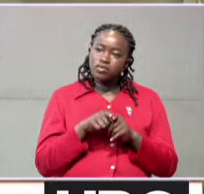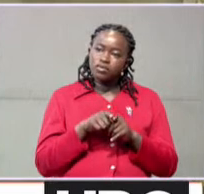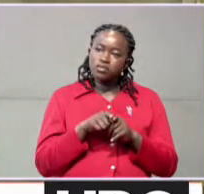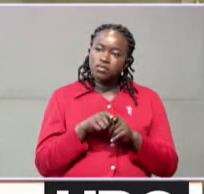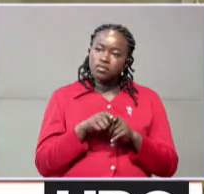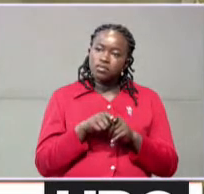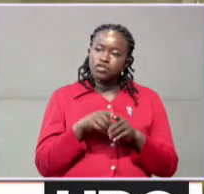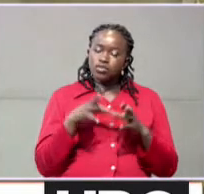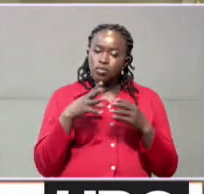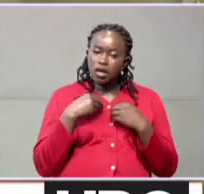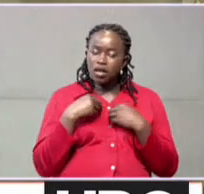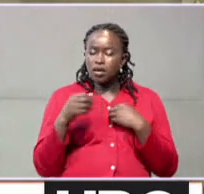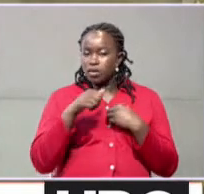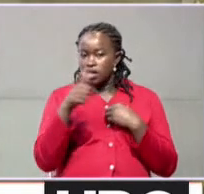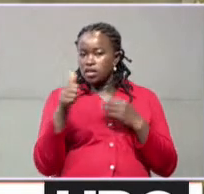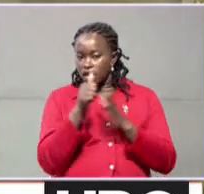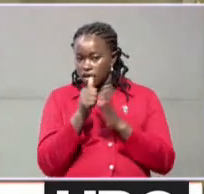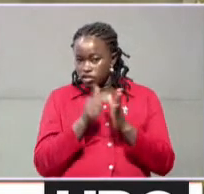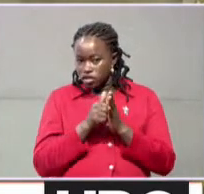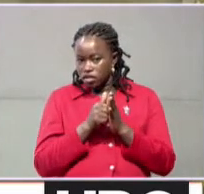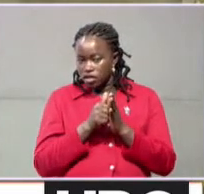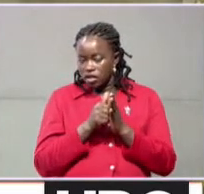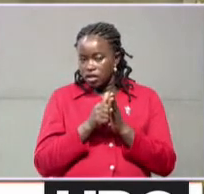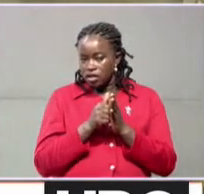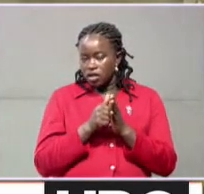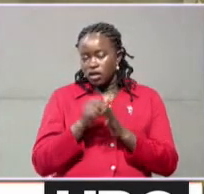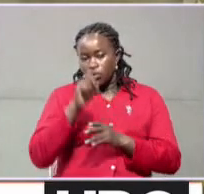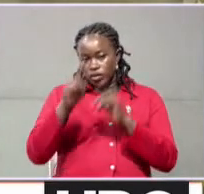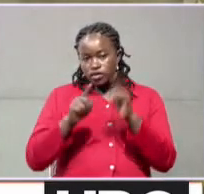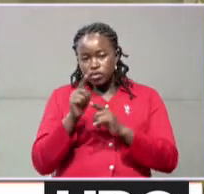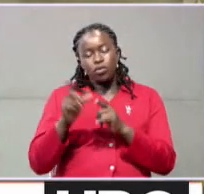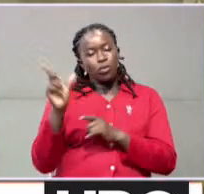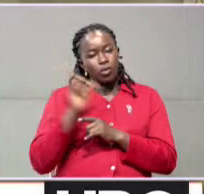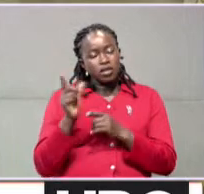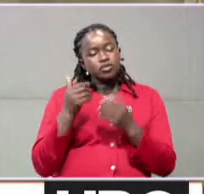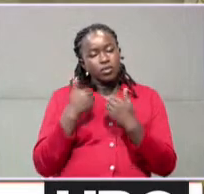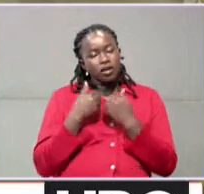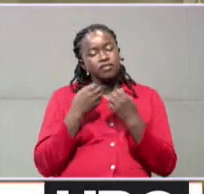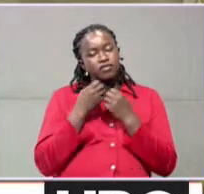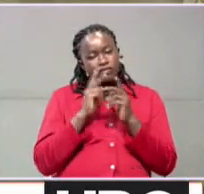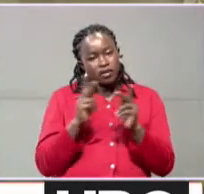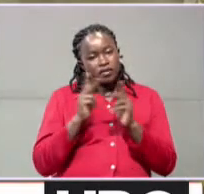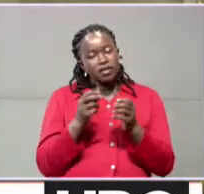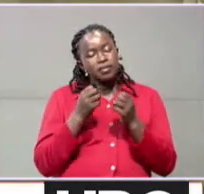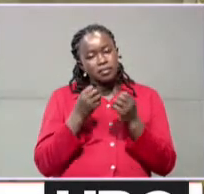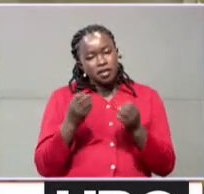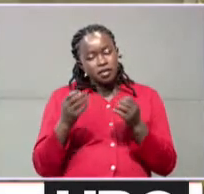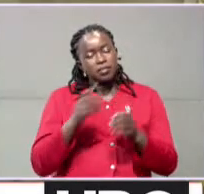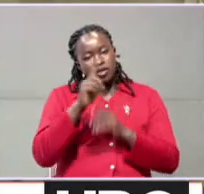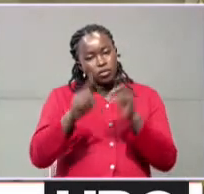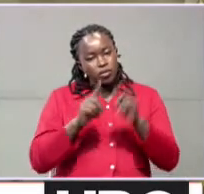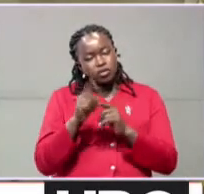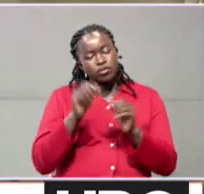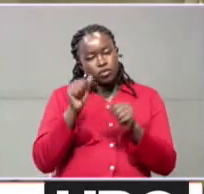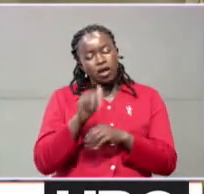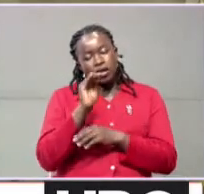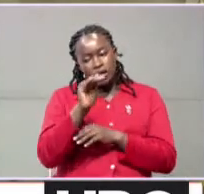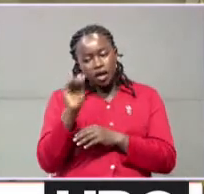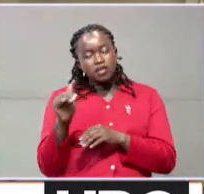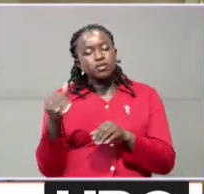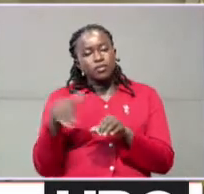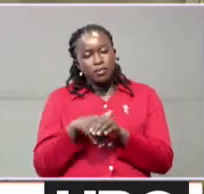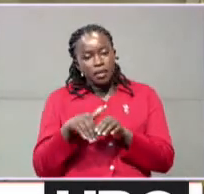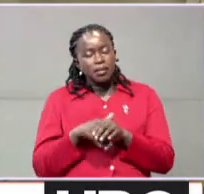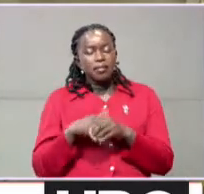allow another item in form of a question correct we have very many questions you can ask a question to a member to